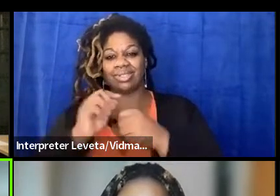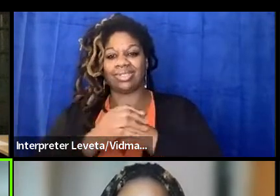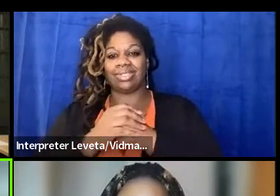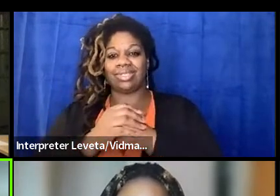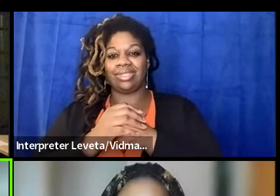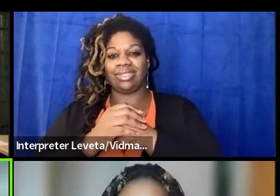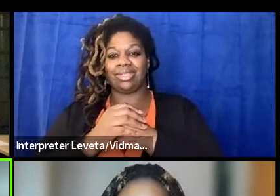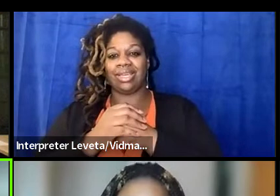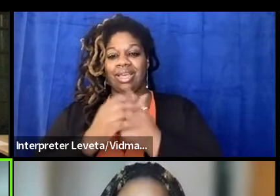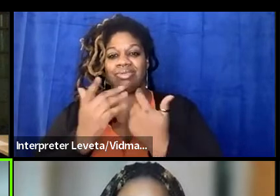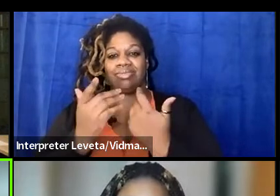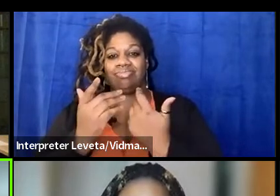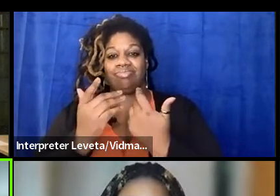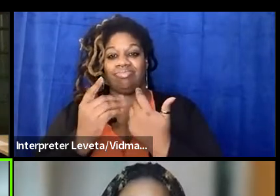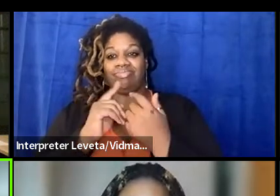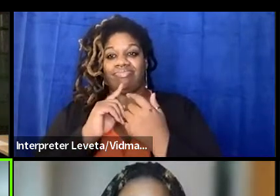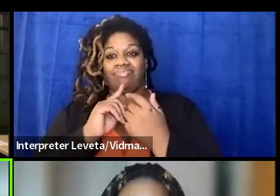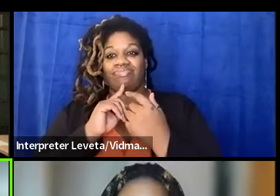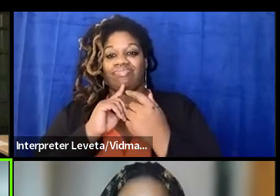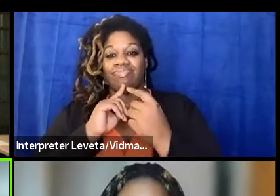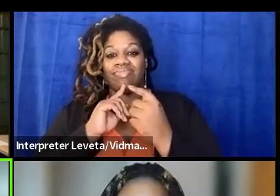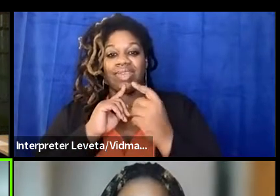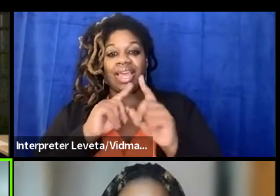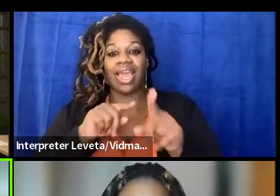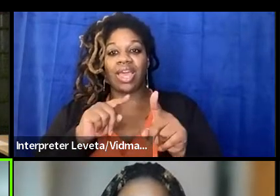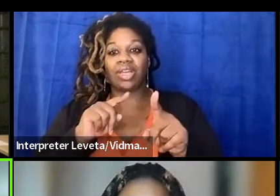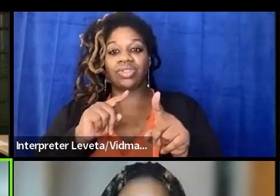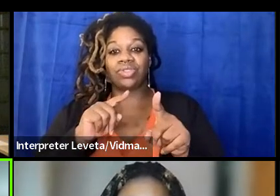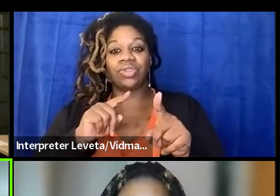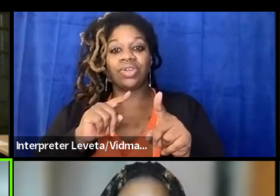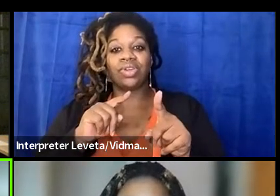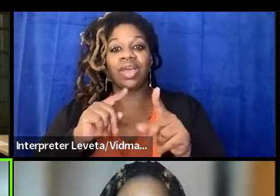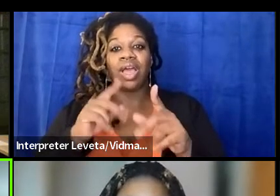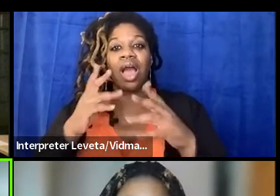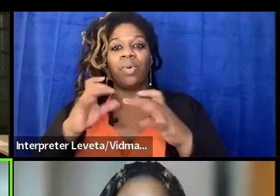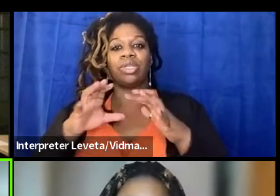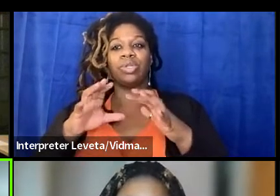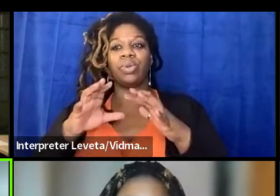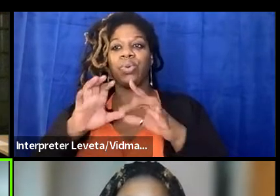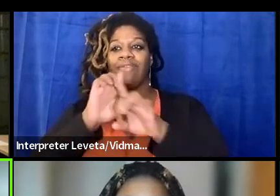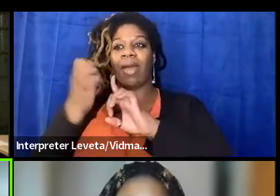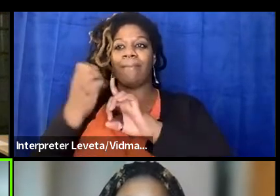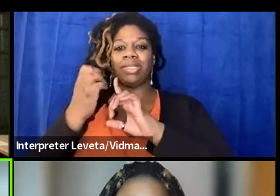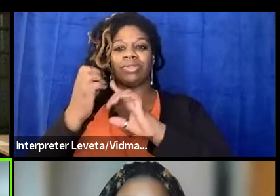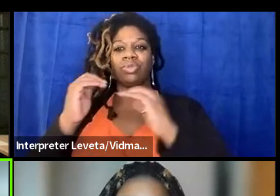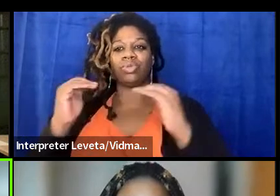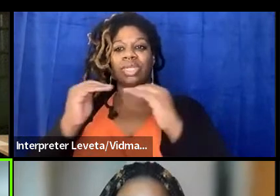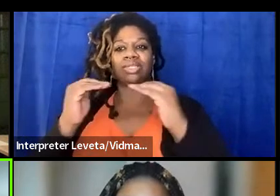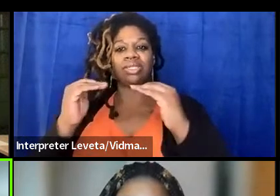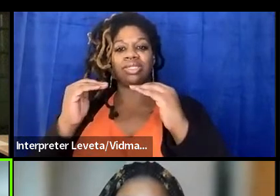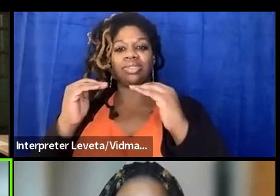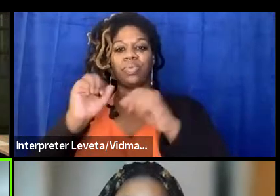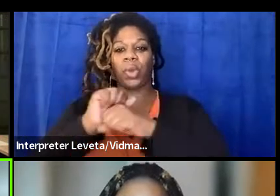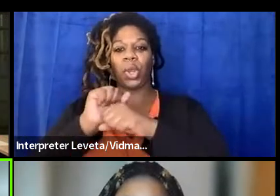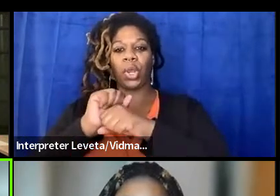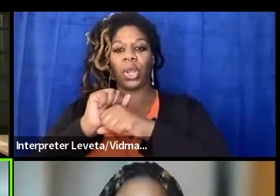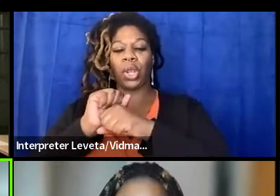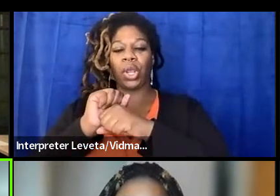of answered, I want to do environmental justice work because I think I want my work to touch